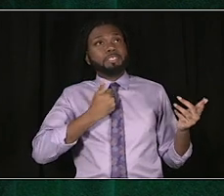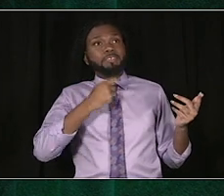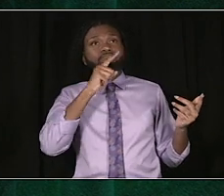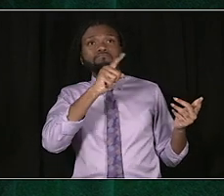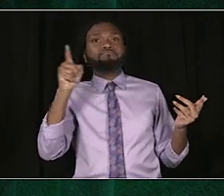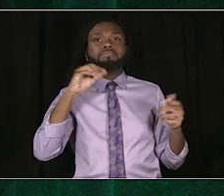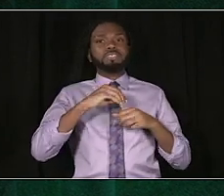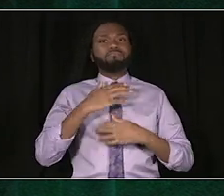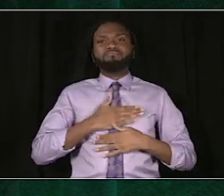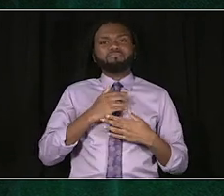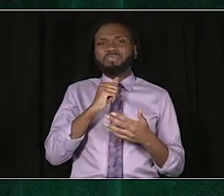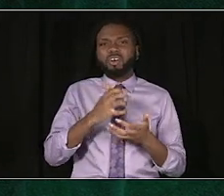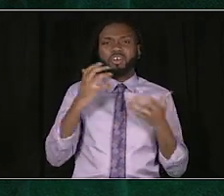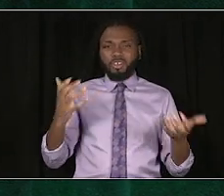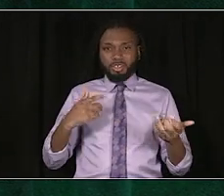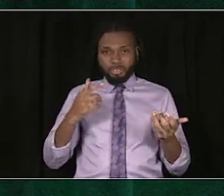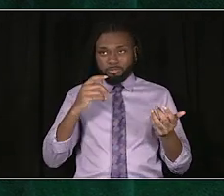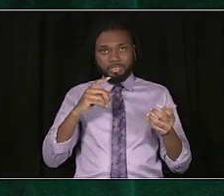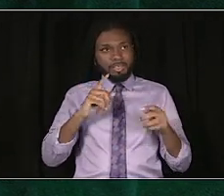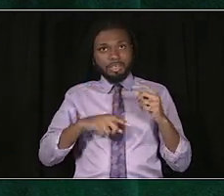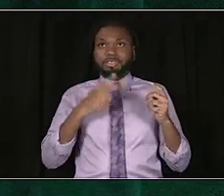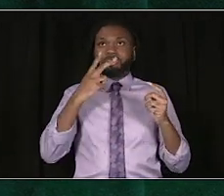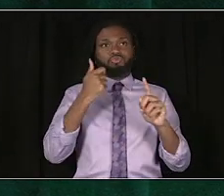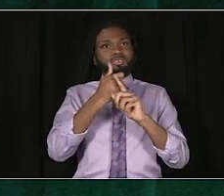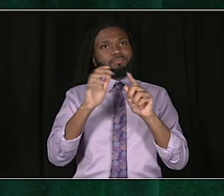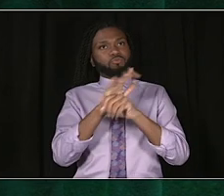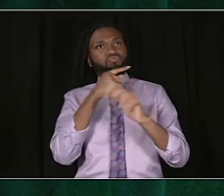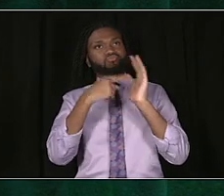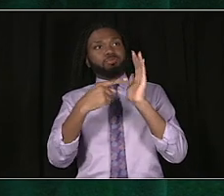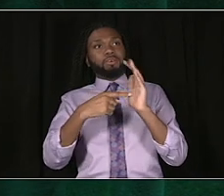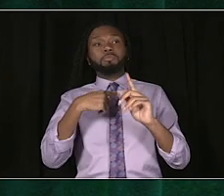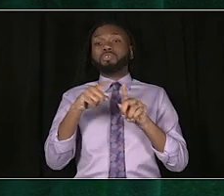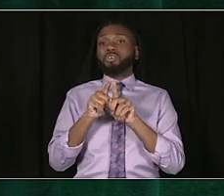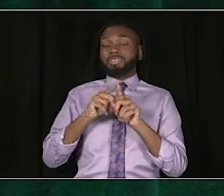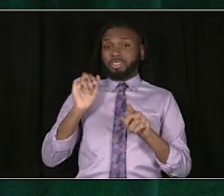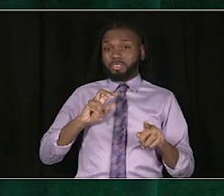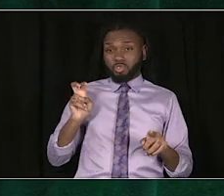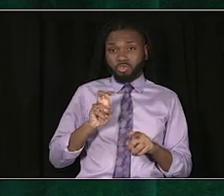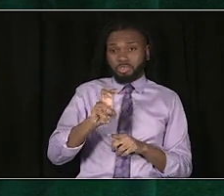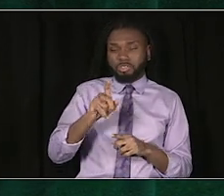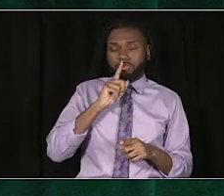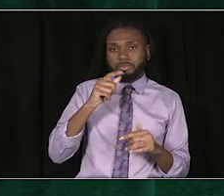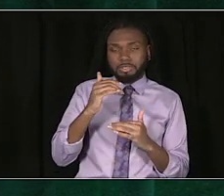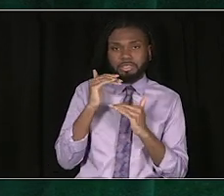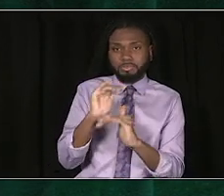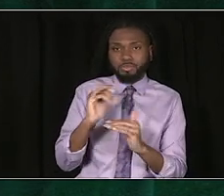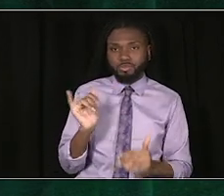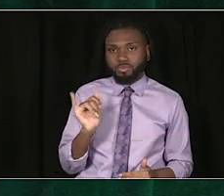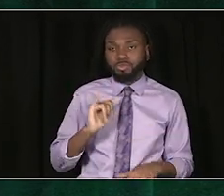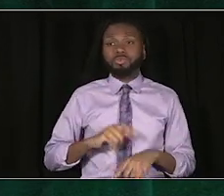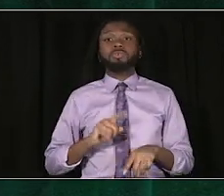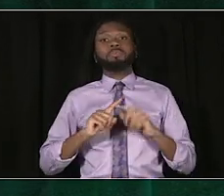in the entertainment, you know, world where you could see yourself reflected. Also, you know, the dreaming was limited. And so for me now,